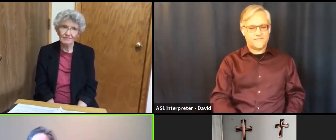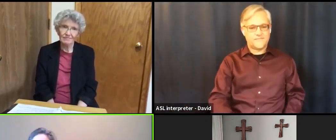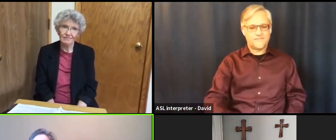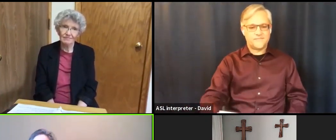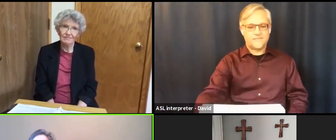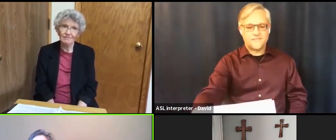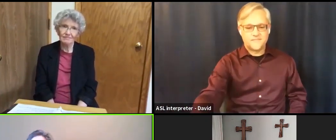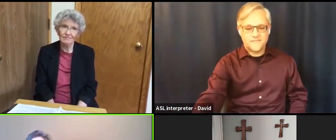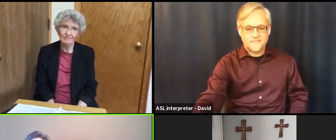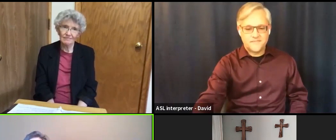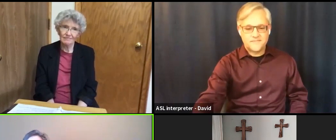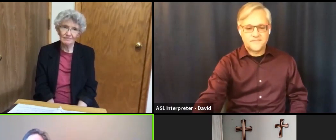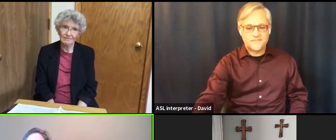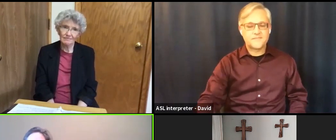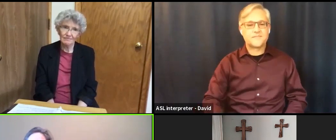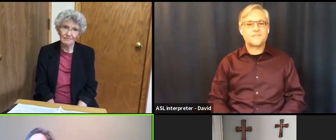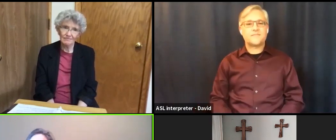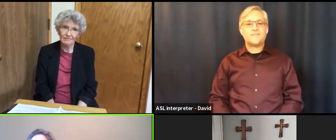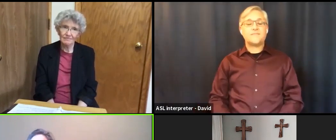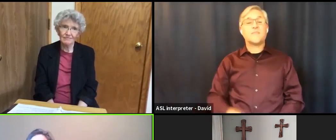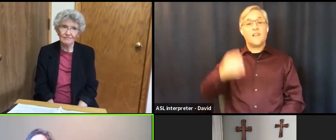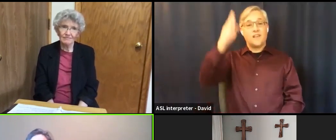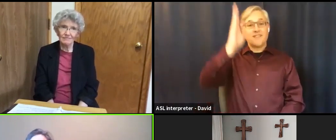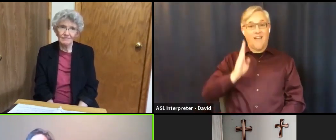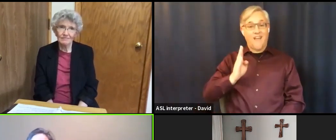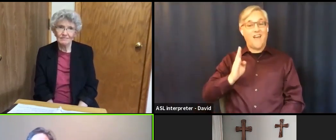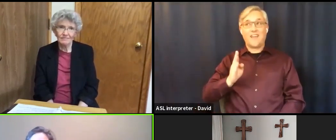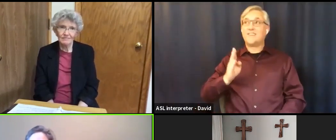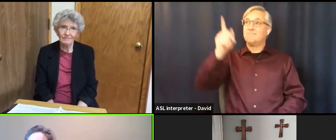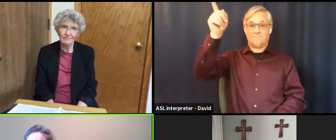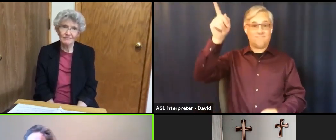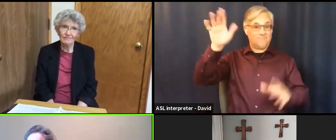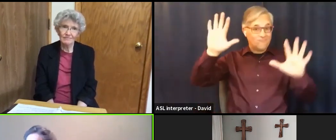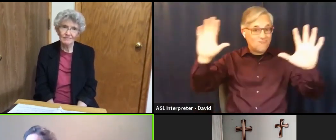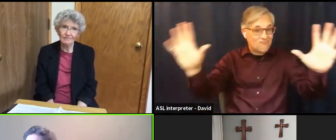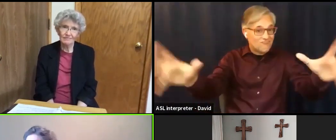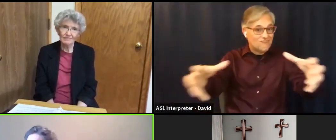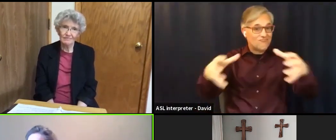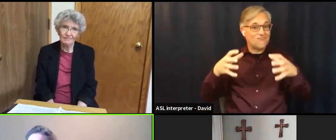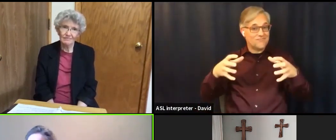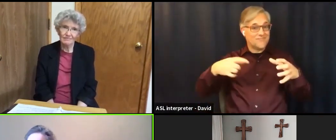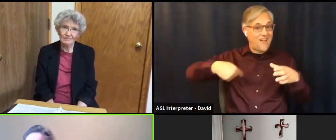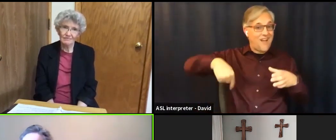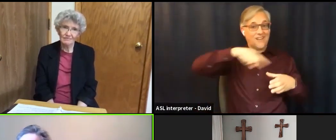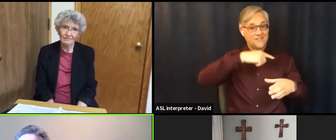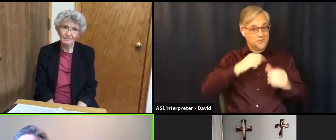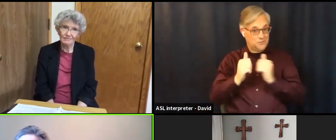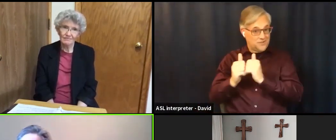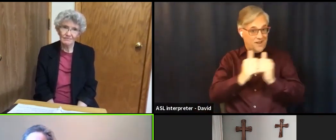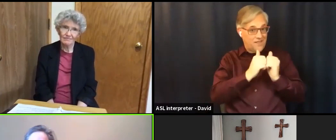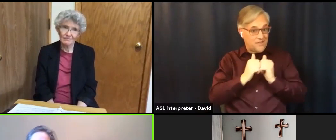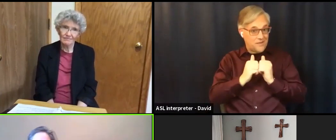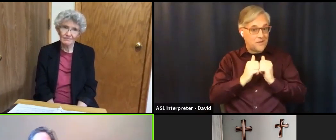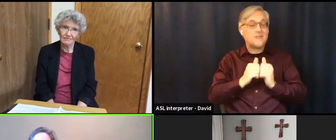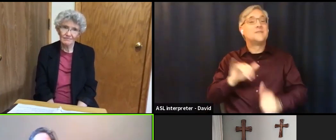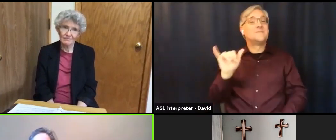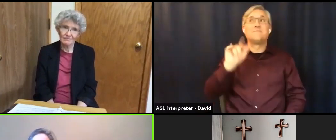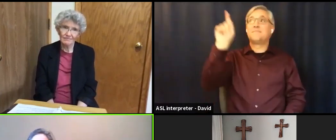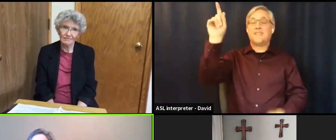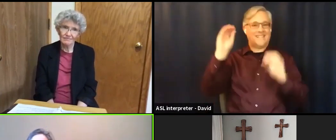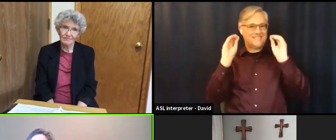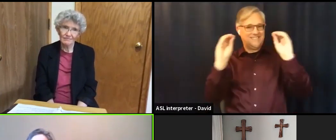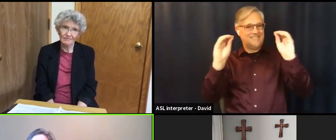Just as God gathers us, God teaches us. God gives us one